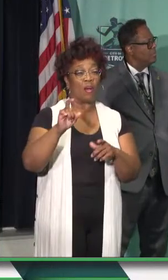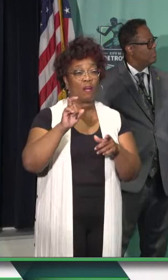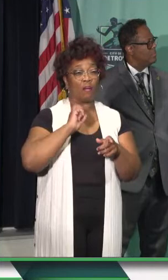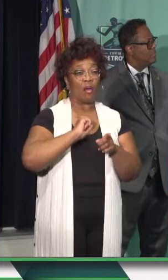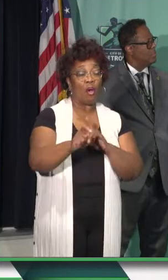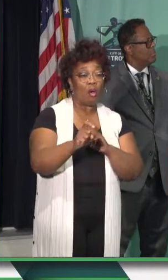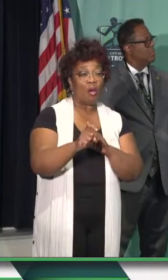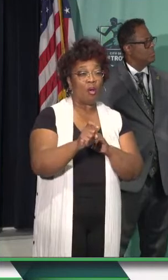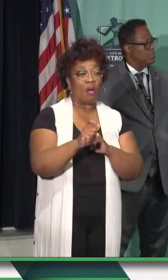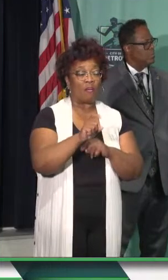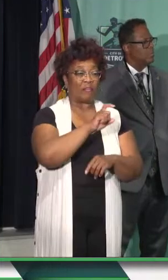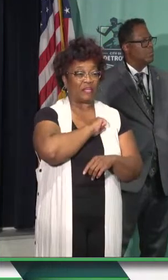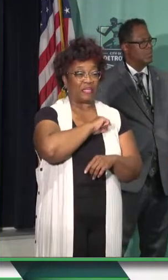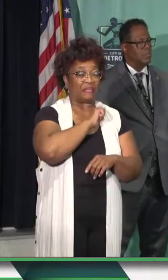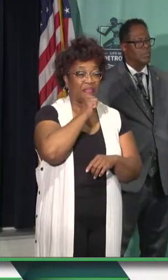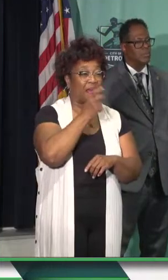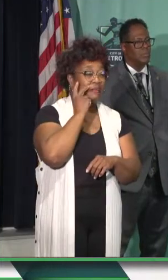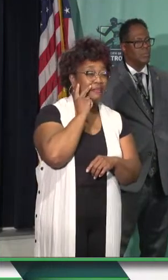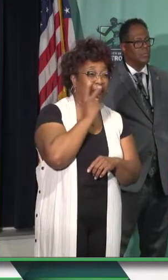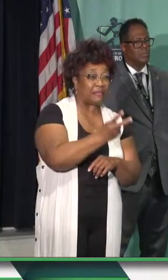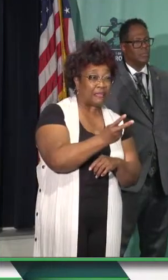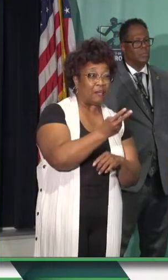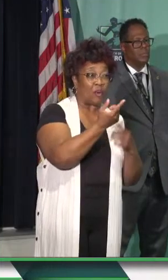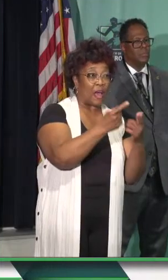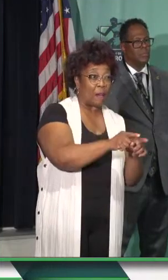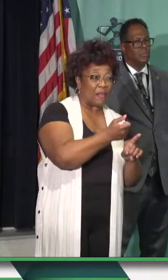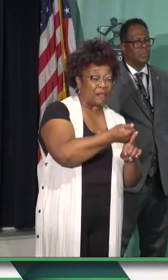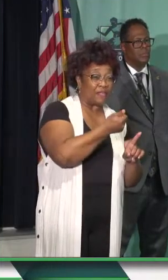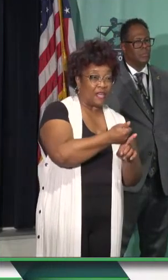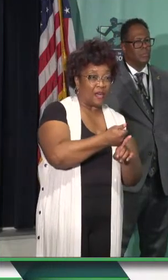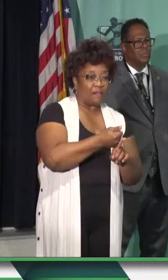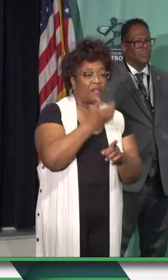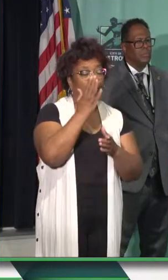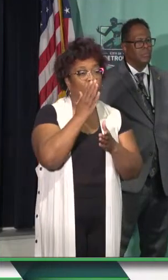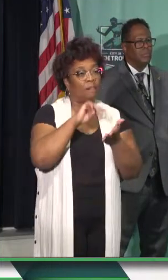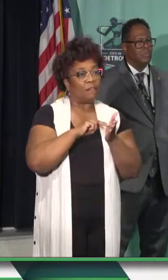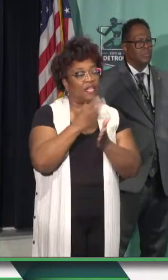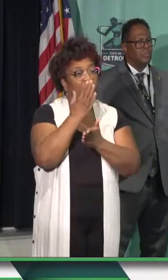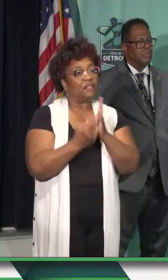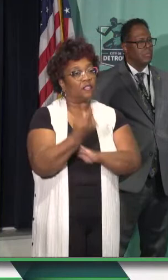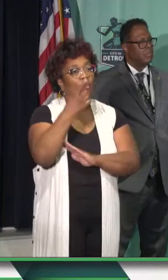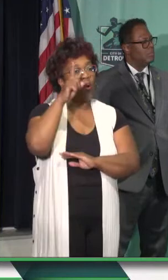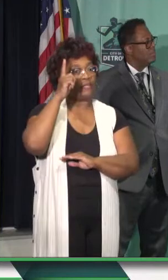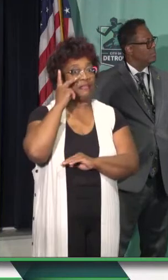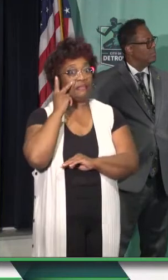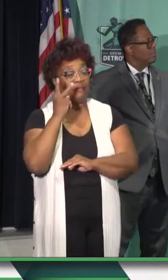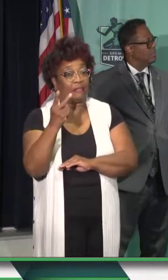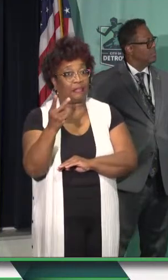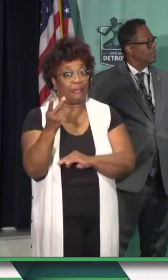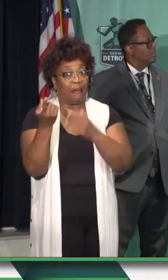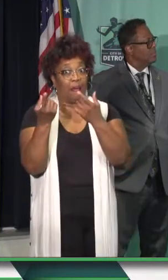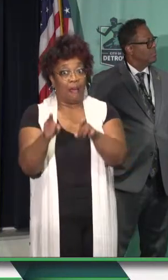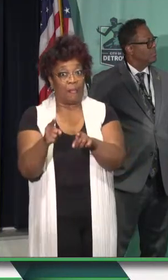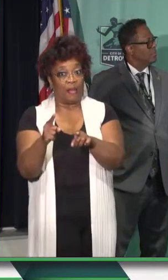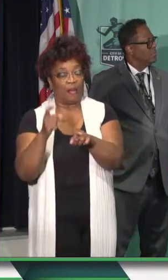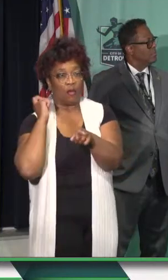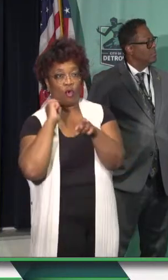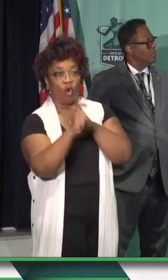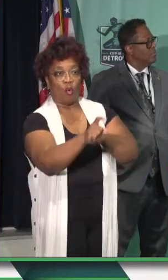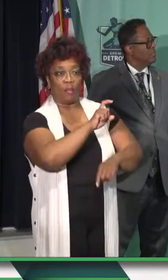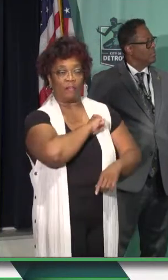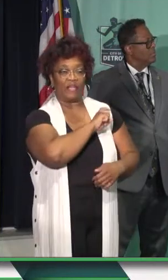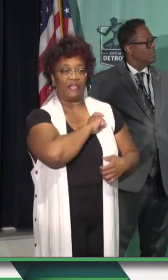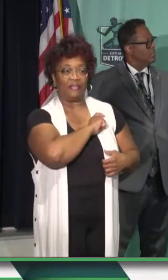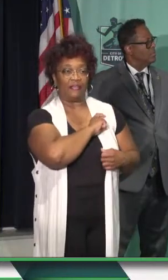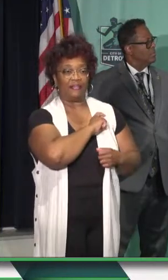happening themselves starts with someone calling the police, someone seeing an act that took place. This is just